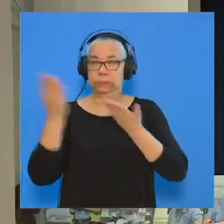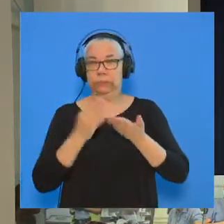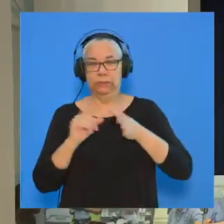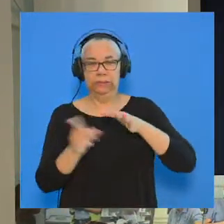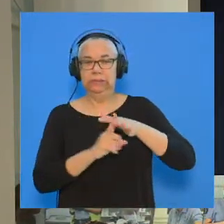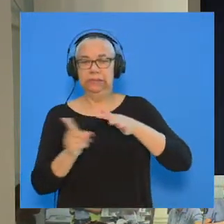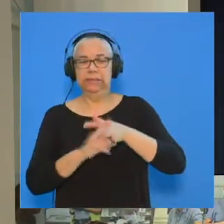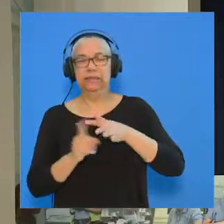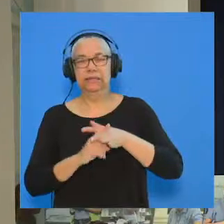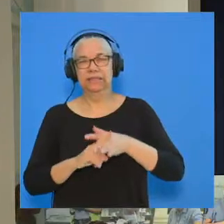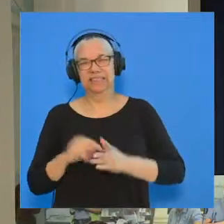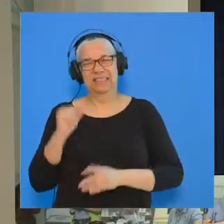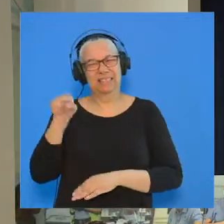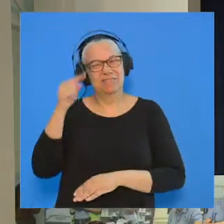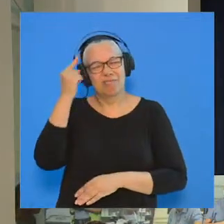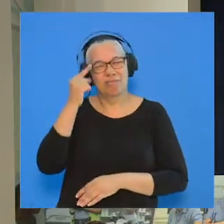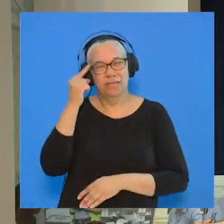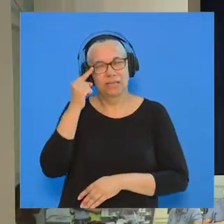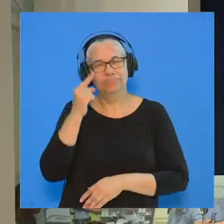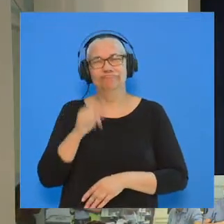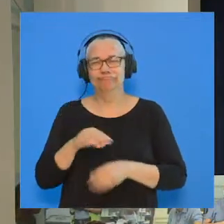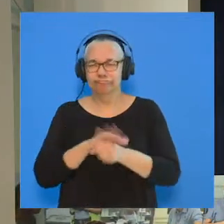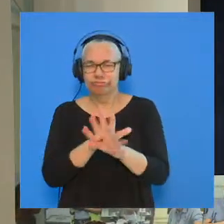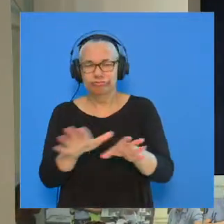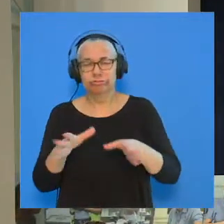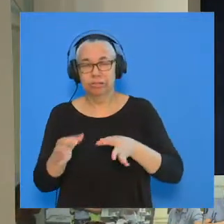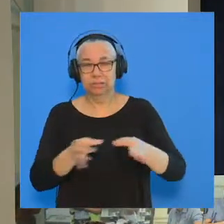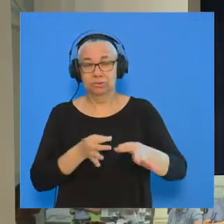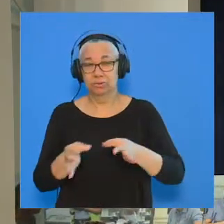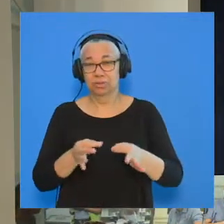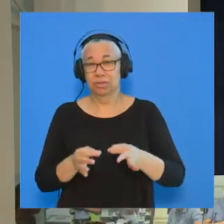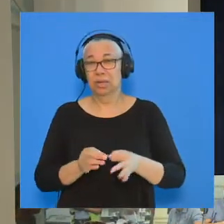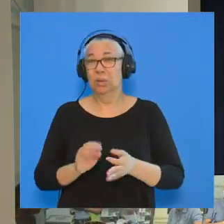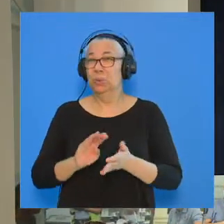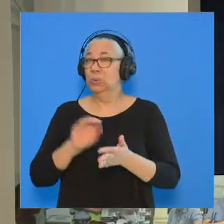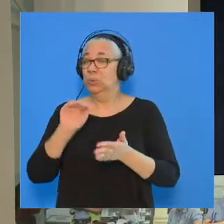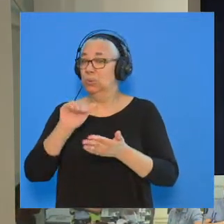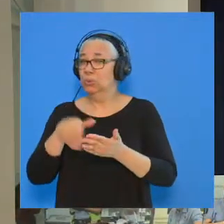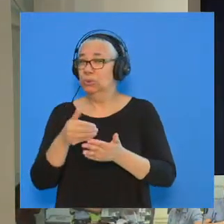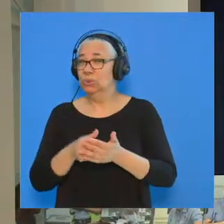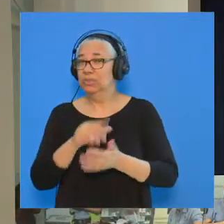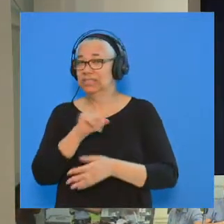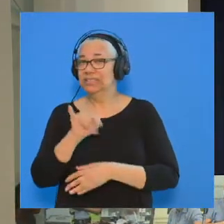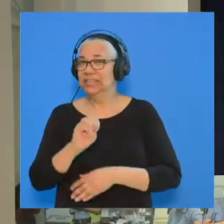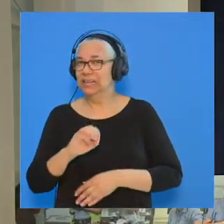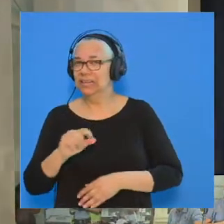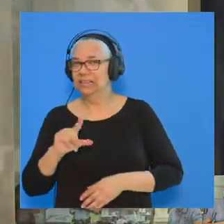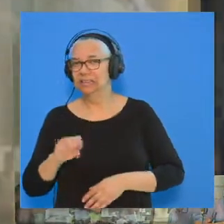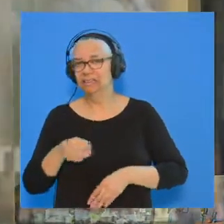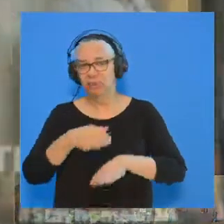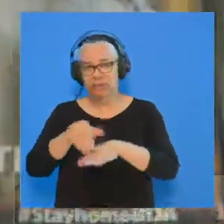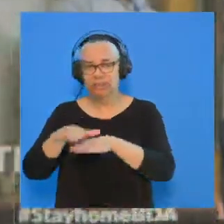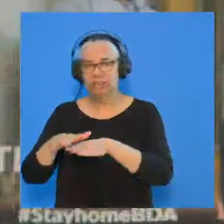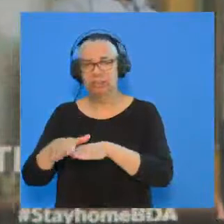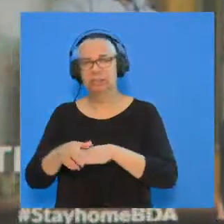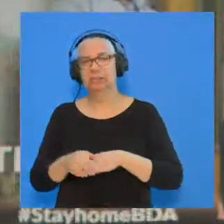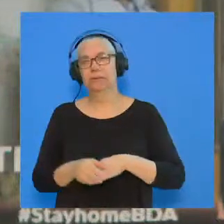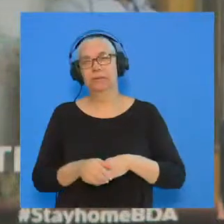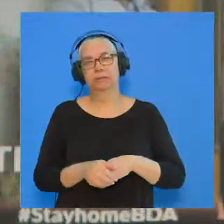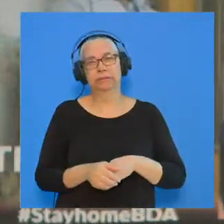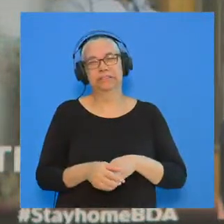under control. Even New Zealand, a global leader, has mobilized its military after new cases slipped through its tight